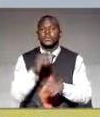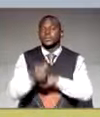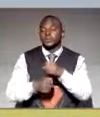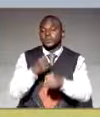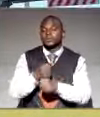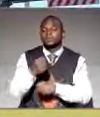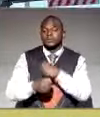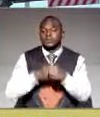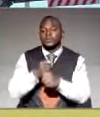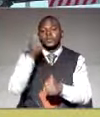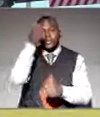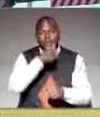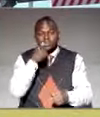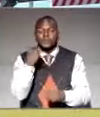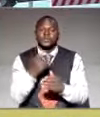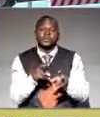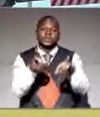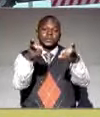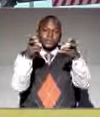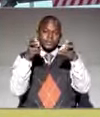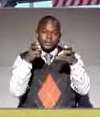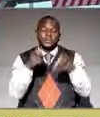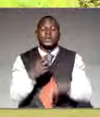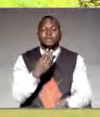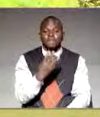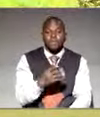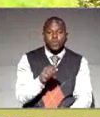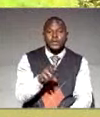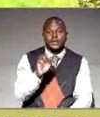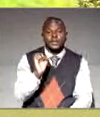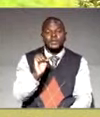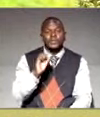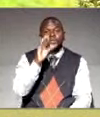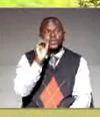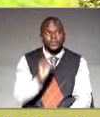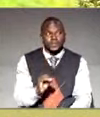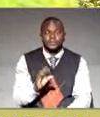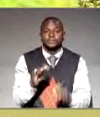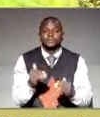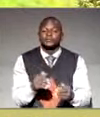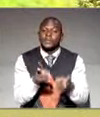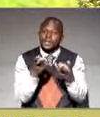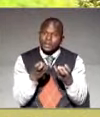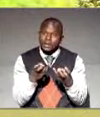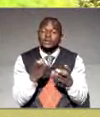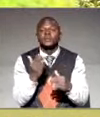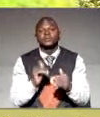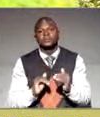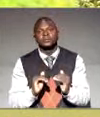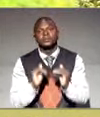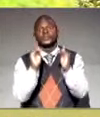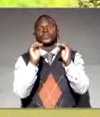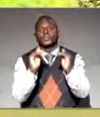for Africa alone is projected at about 4.8%. The air passenger traffic is expected to increase to